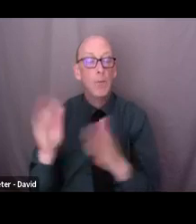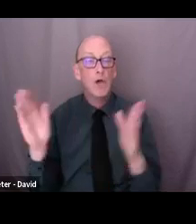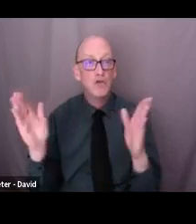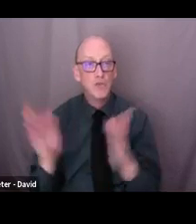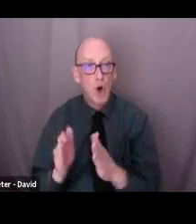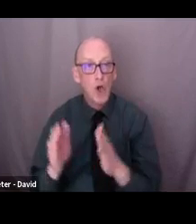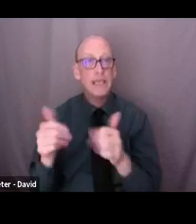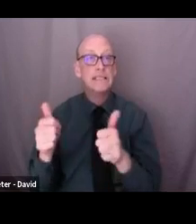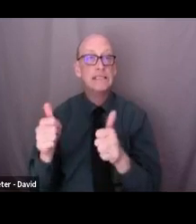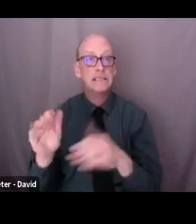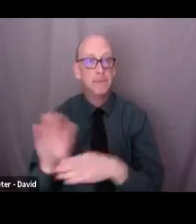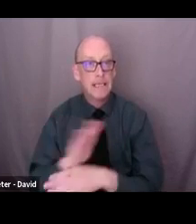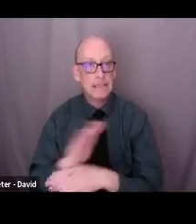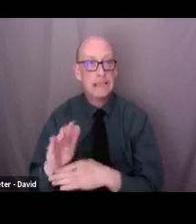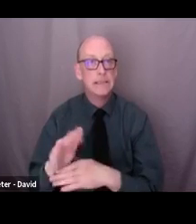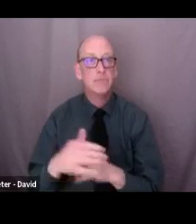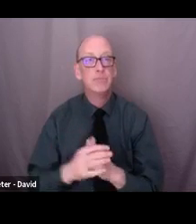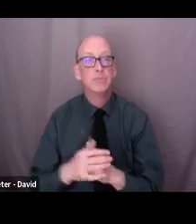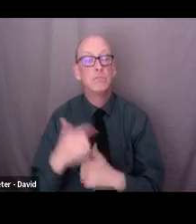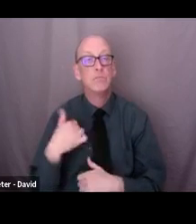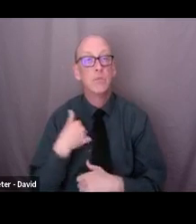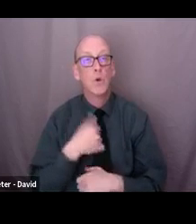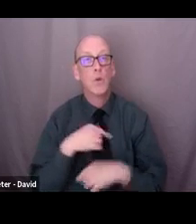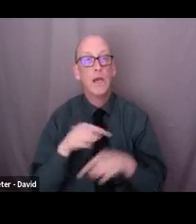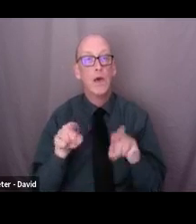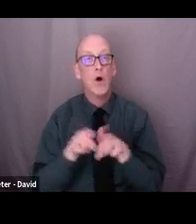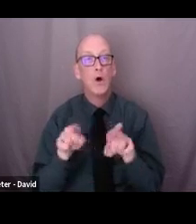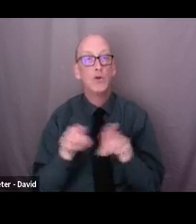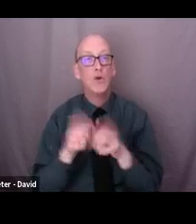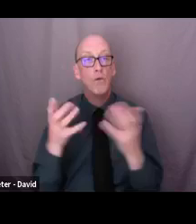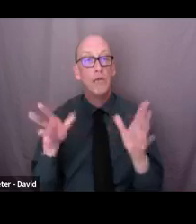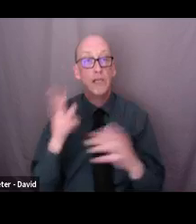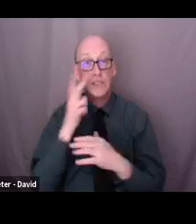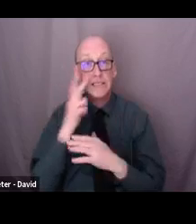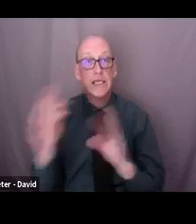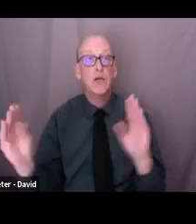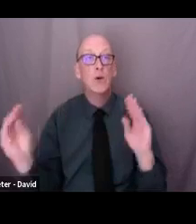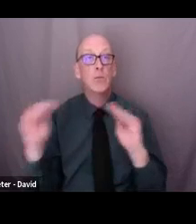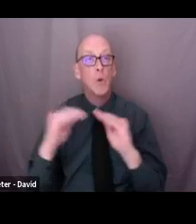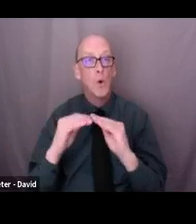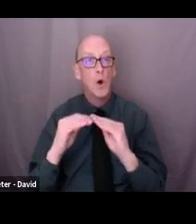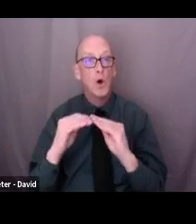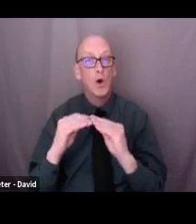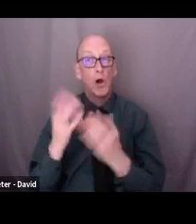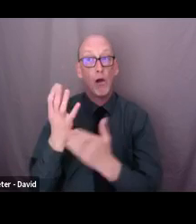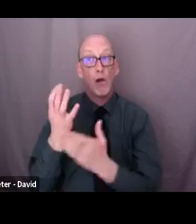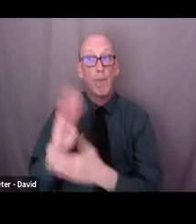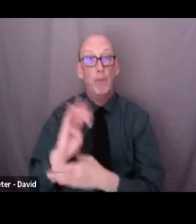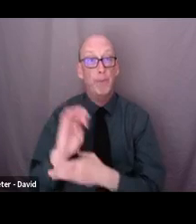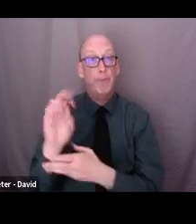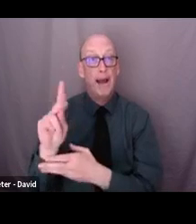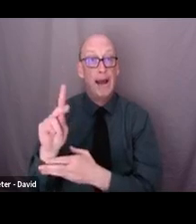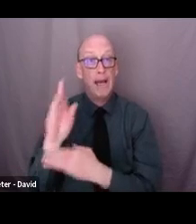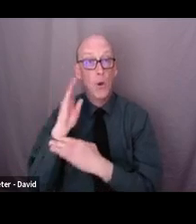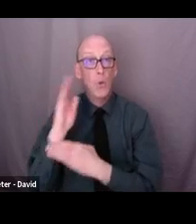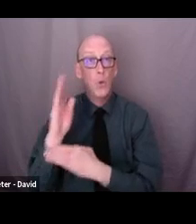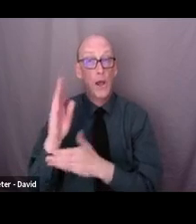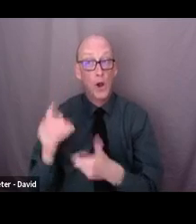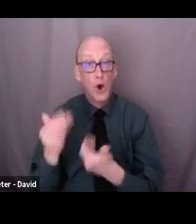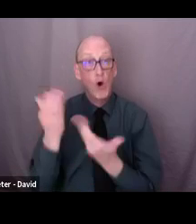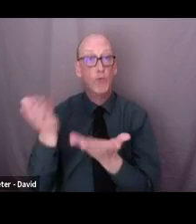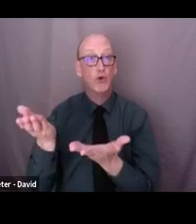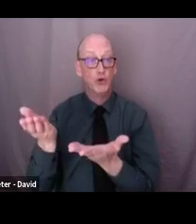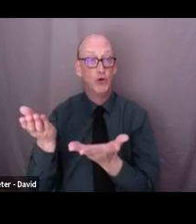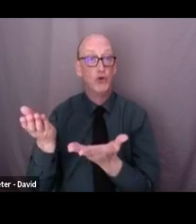businesses. We've also seen that more financial institutions are going to be able to offer